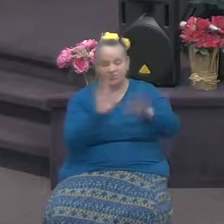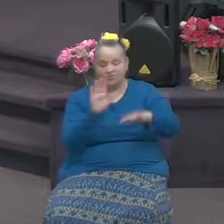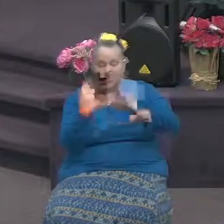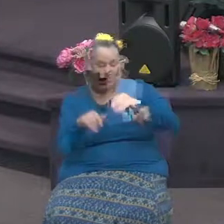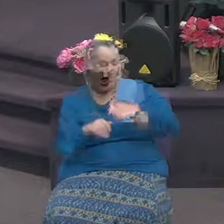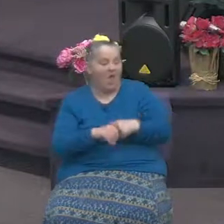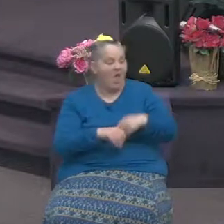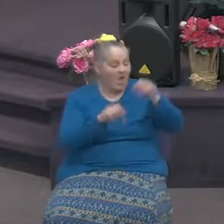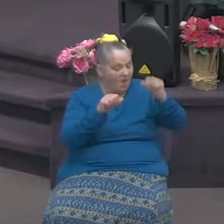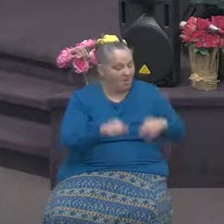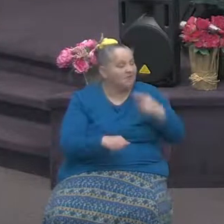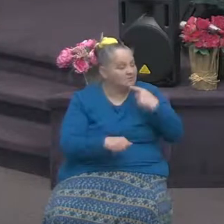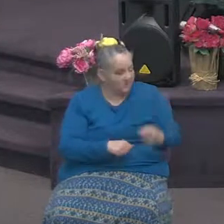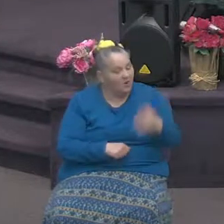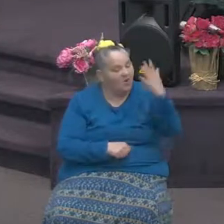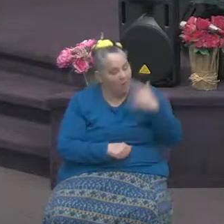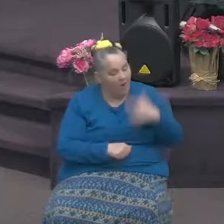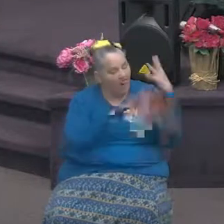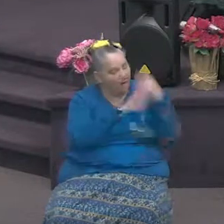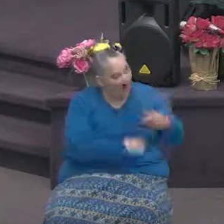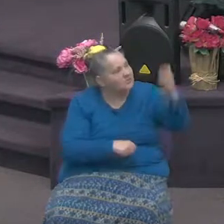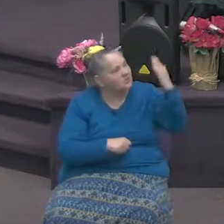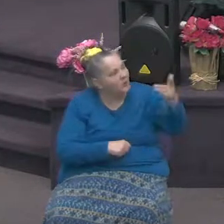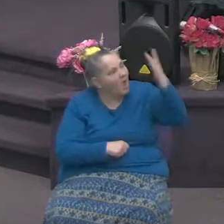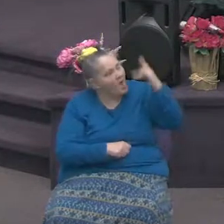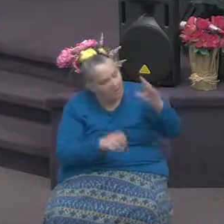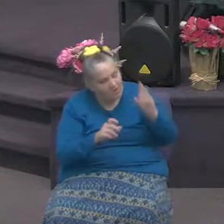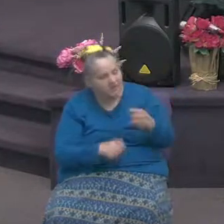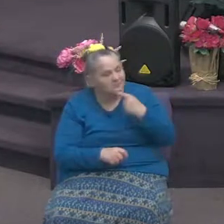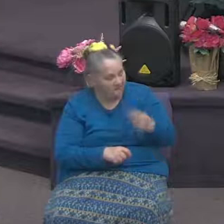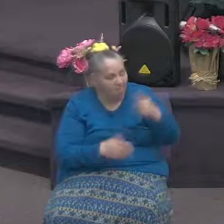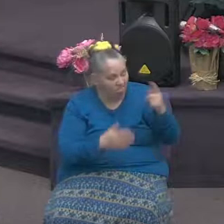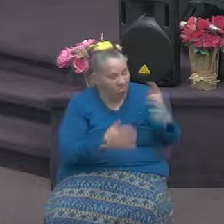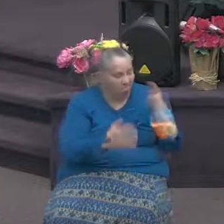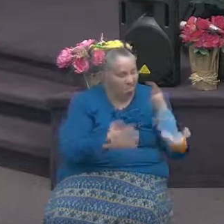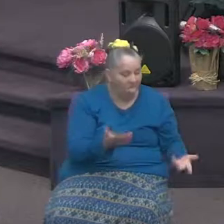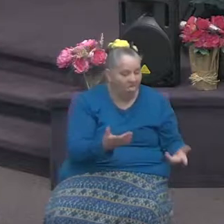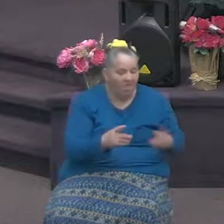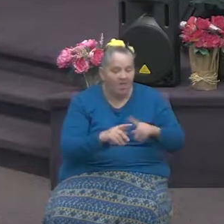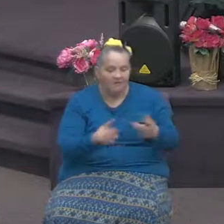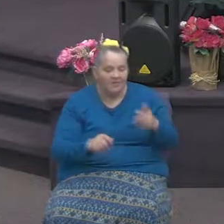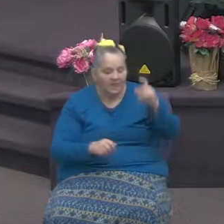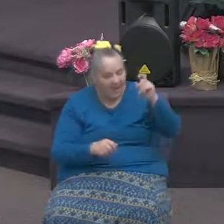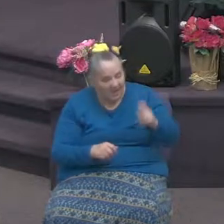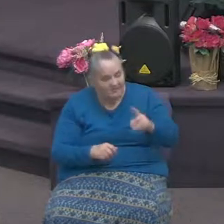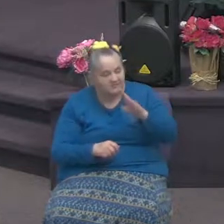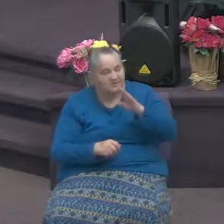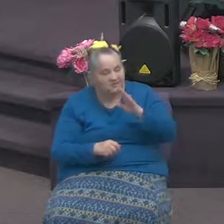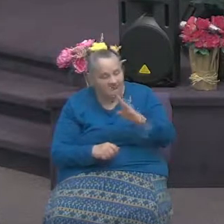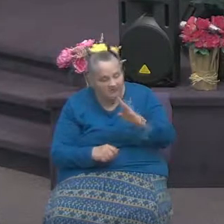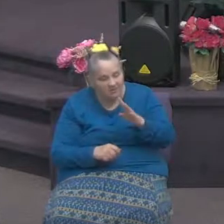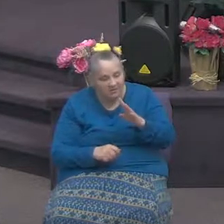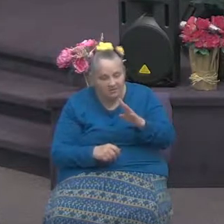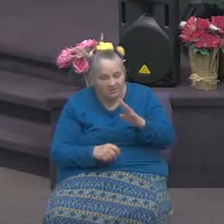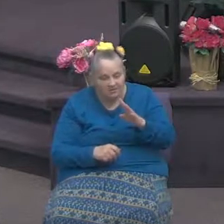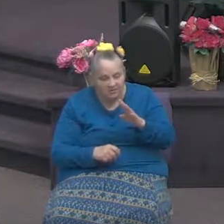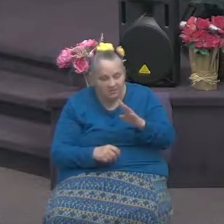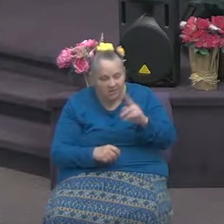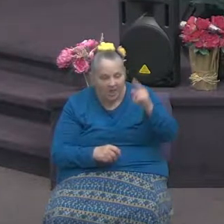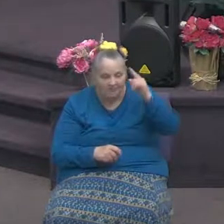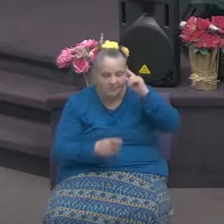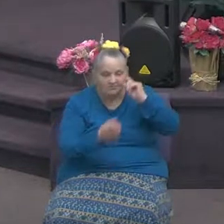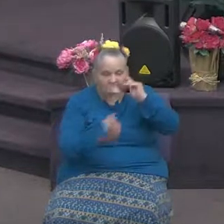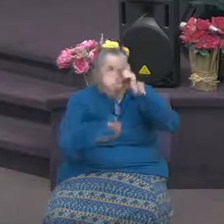walk. I could have said, why am I trusting you? I could have said such and such. But there's got to be a perspective